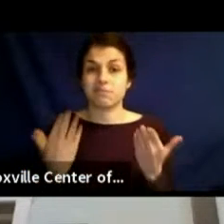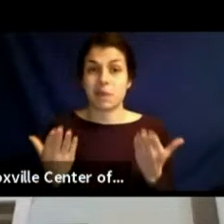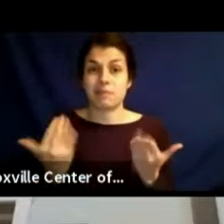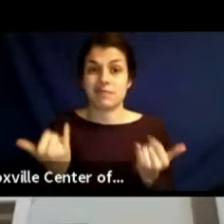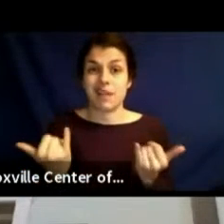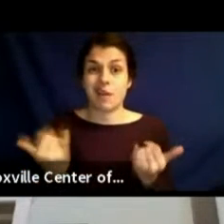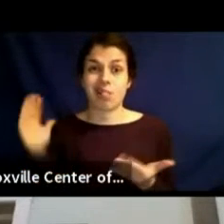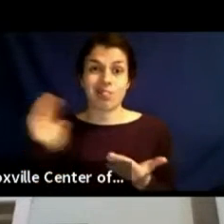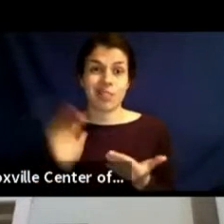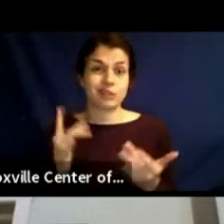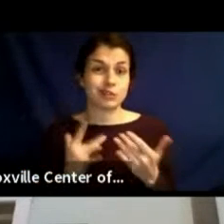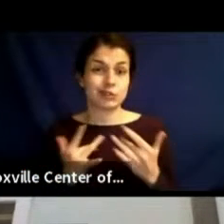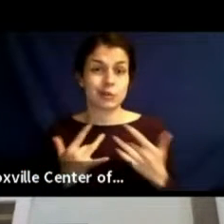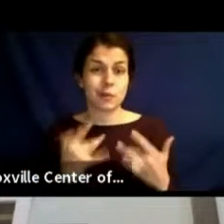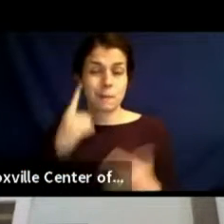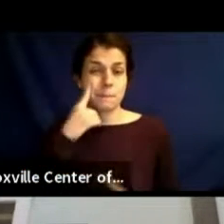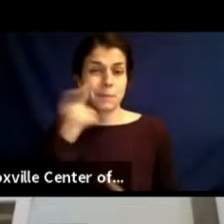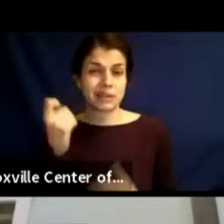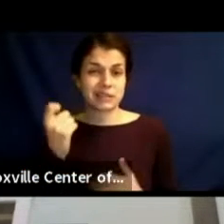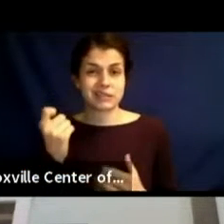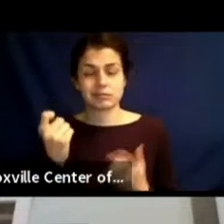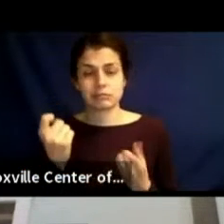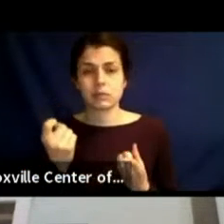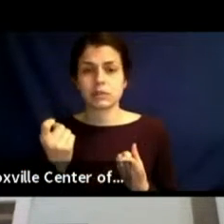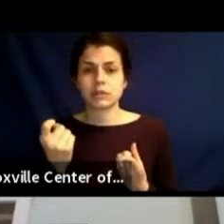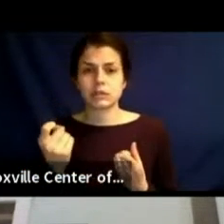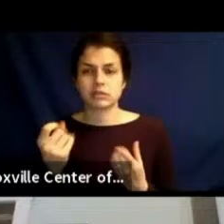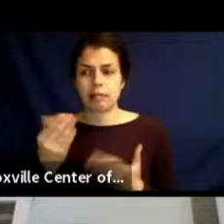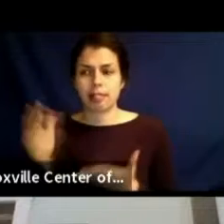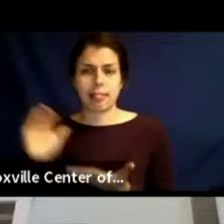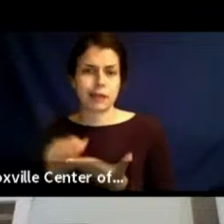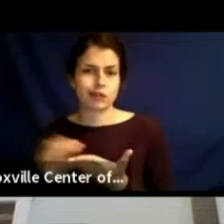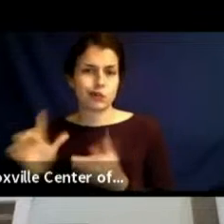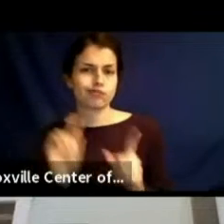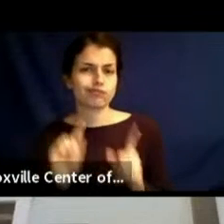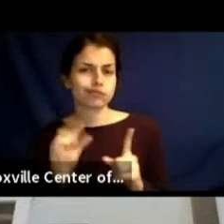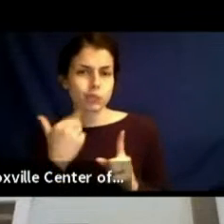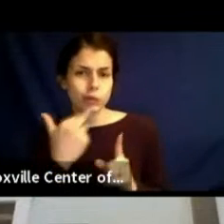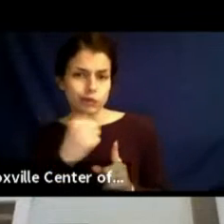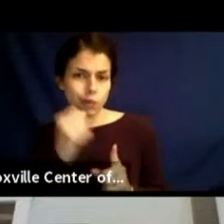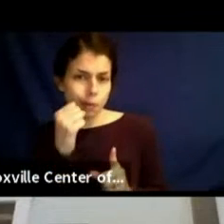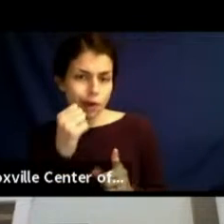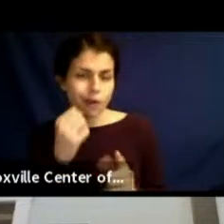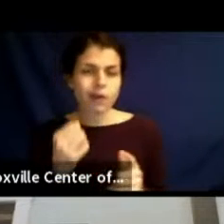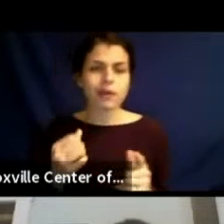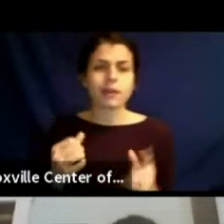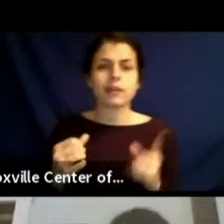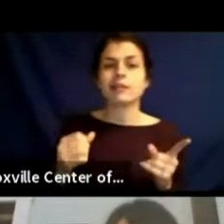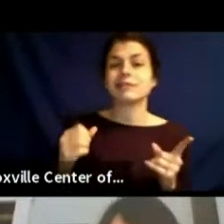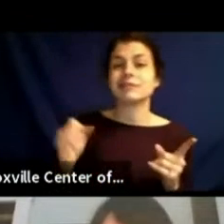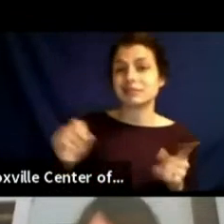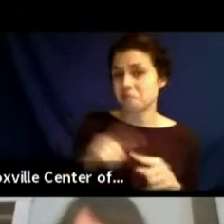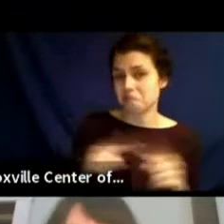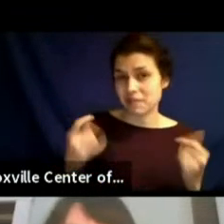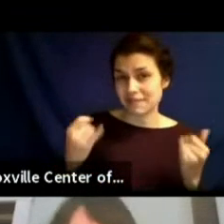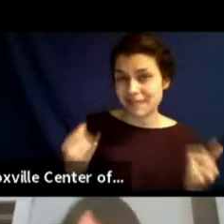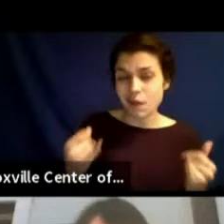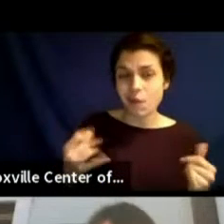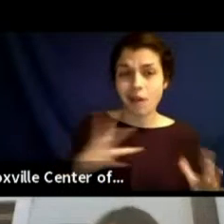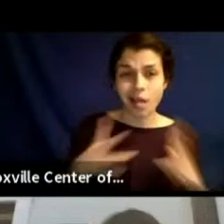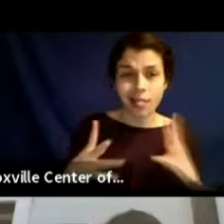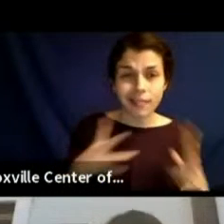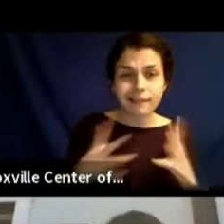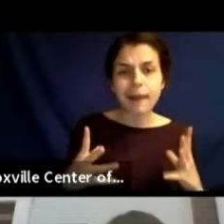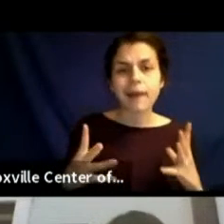My concern is that holiday gatherings will kind of replace that, at least for the next few weeks. And so again,